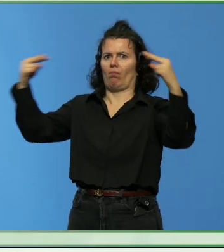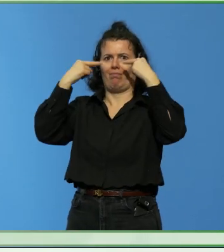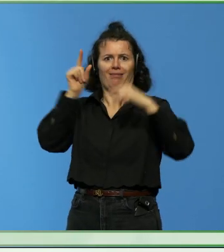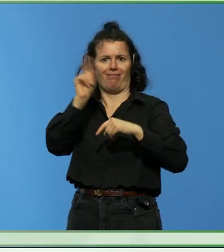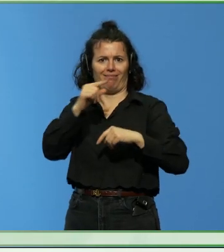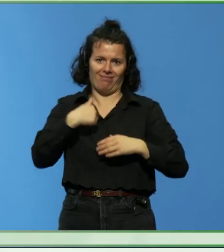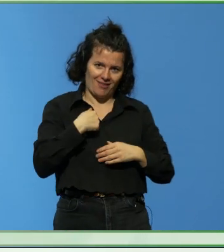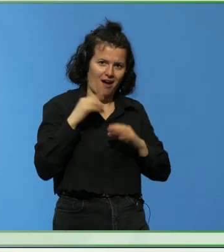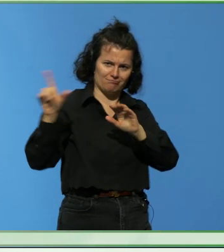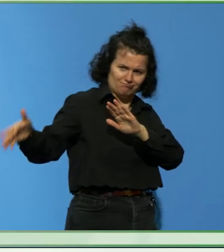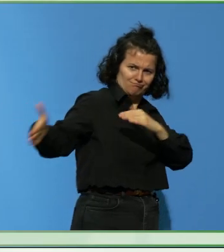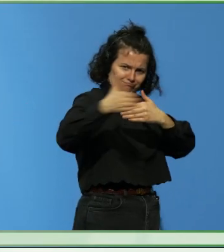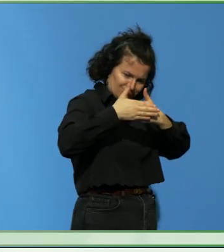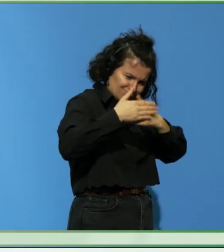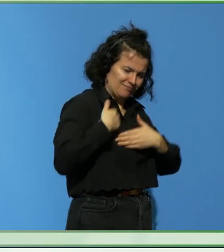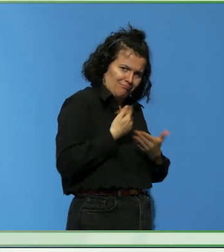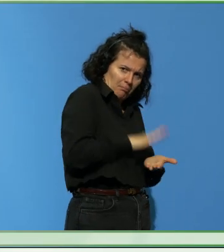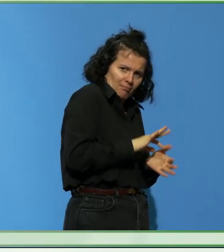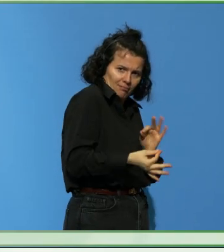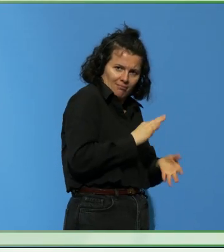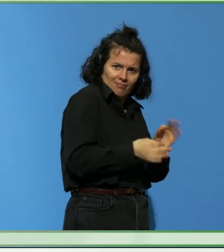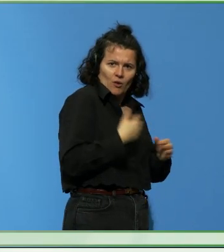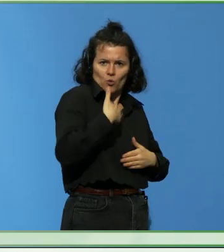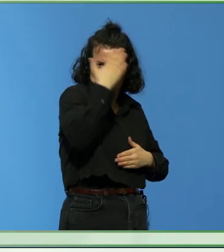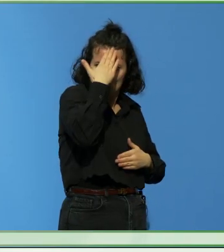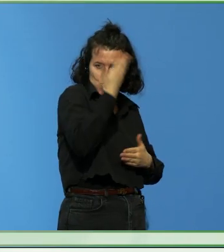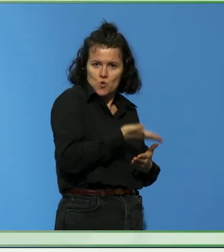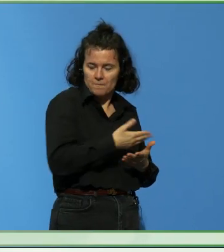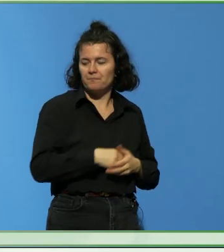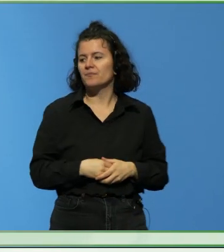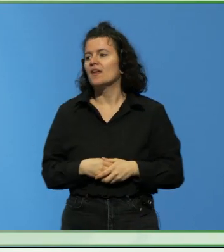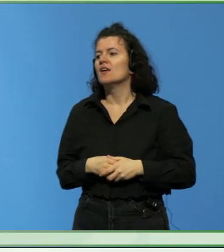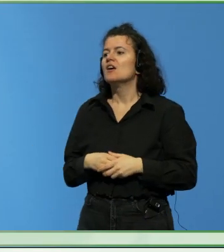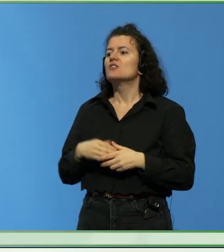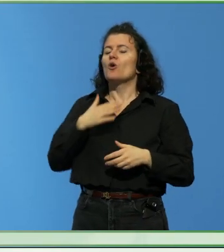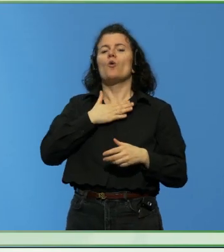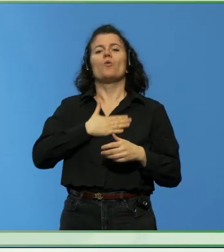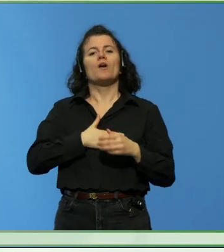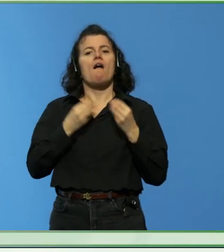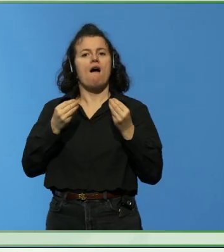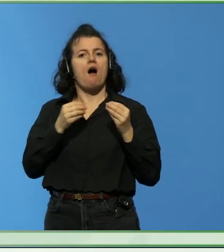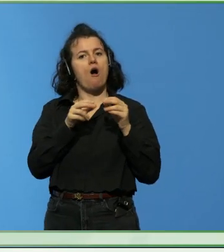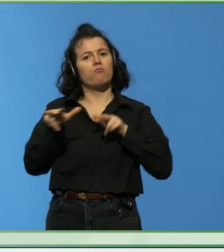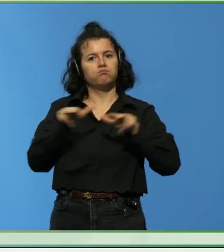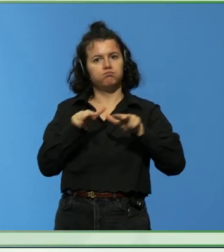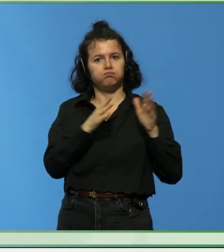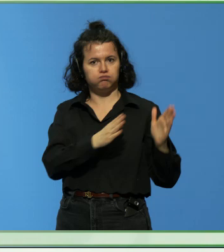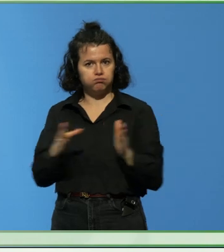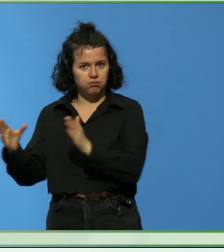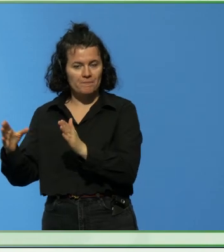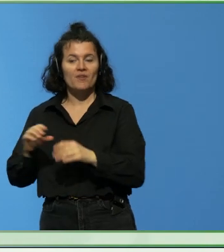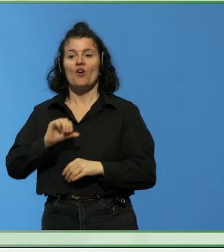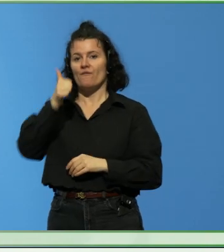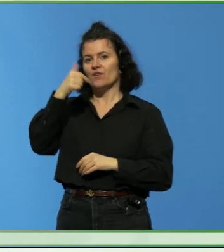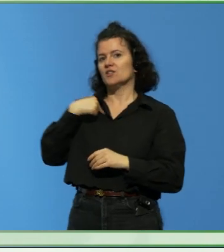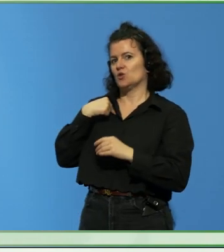these behaviours. Now, this was an evidence-based intervention, so we started off by doing formative research to understand